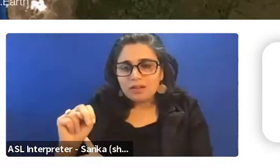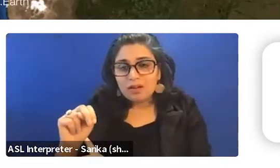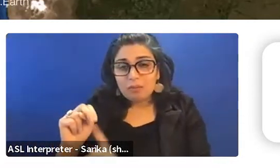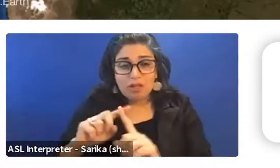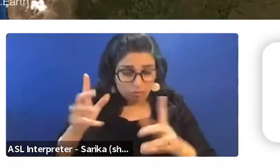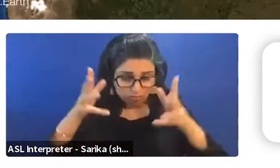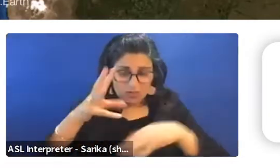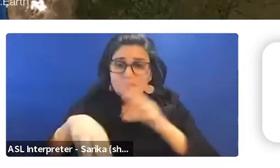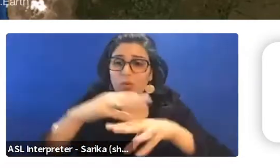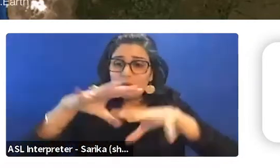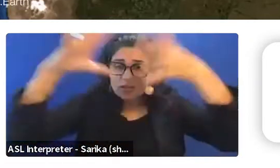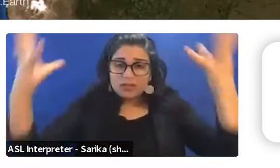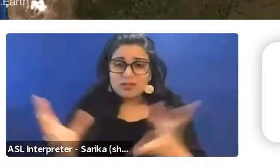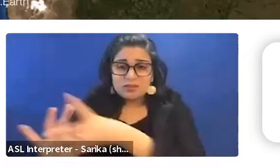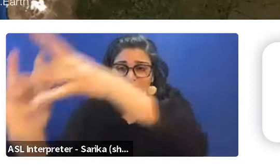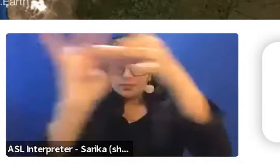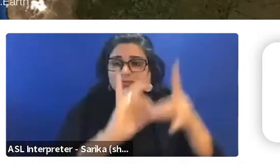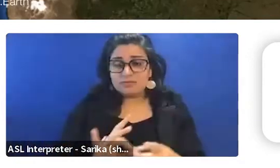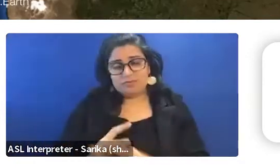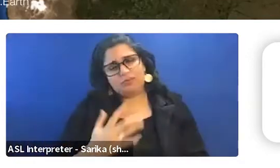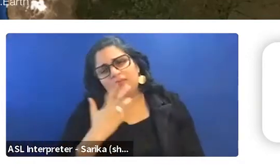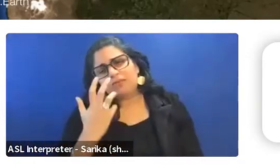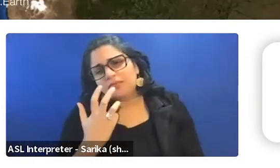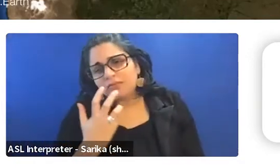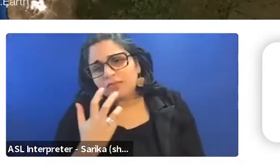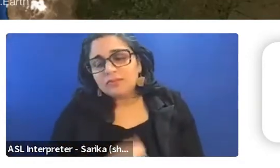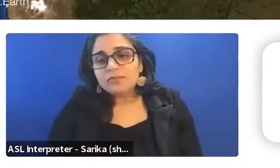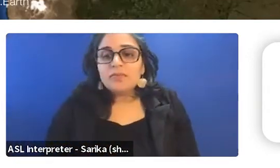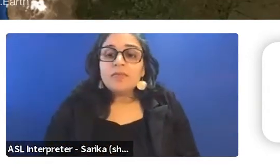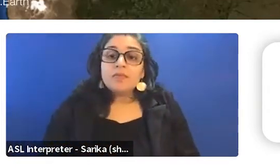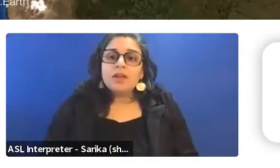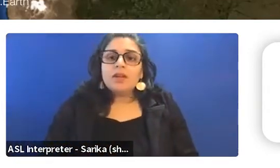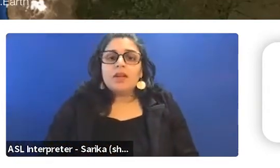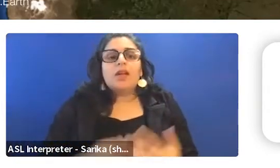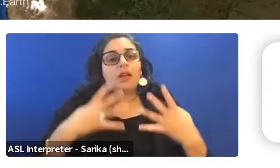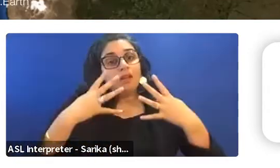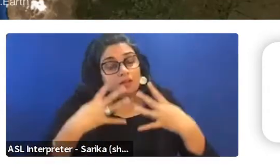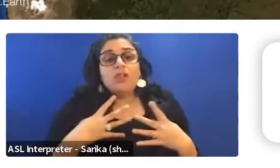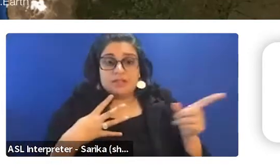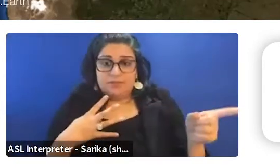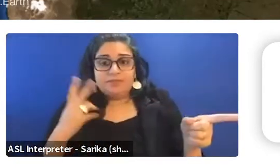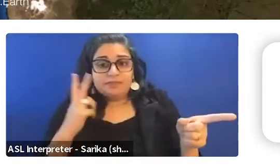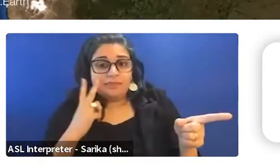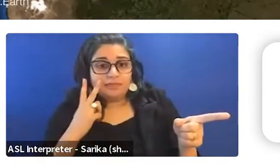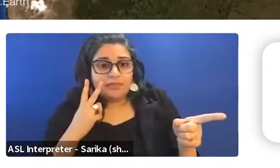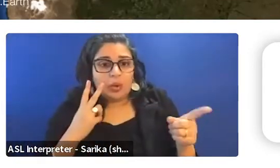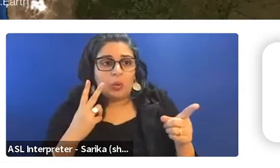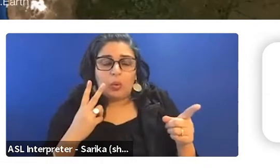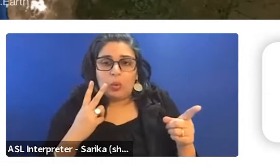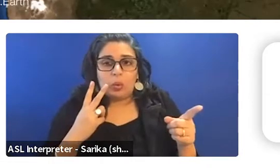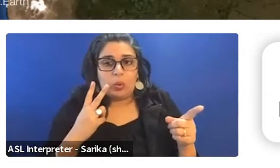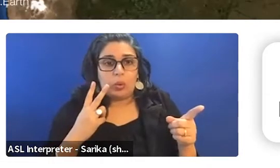of the world is just incredible. And unfortunately, as you can see on the map there, we're losing it